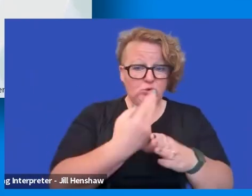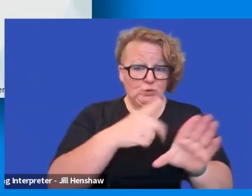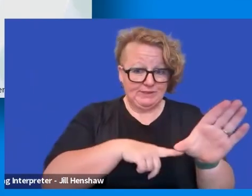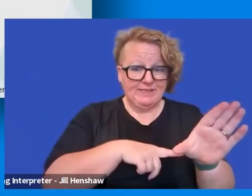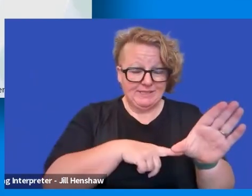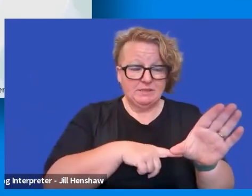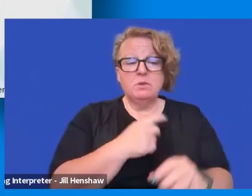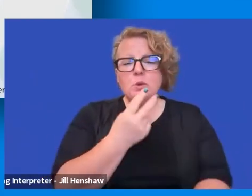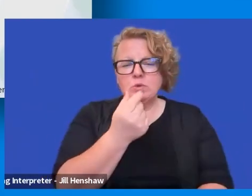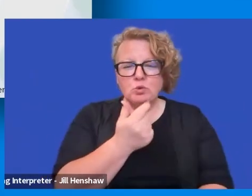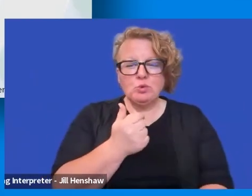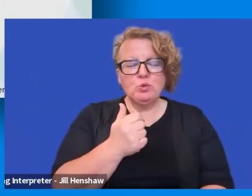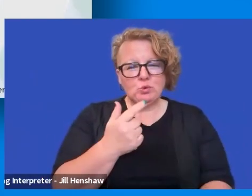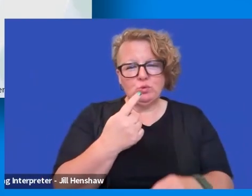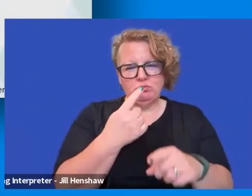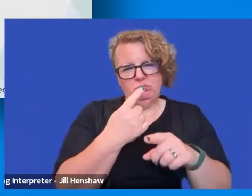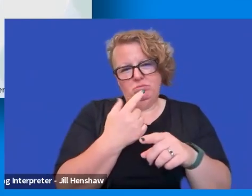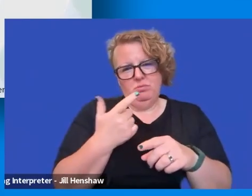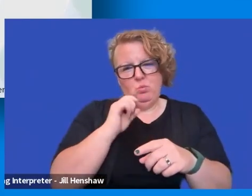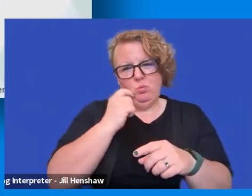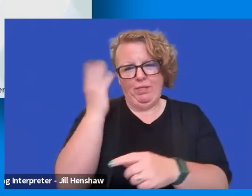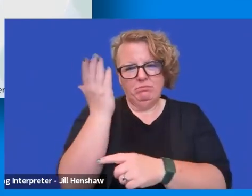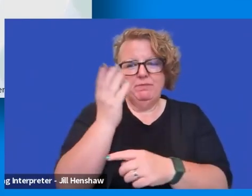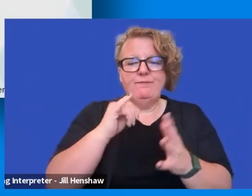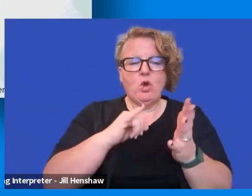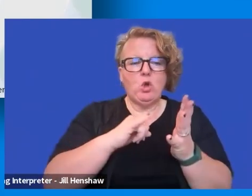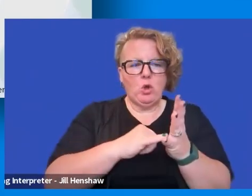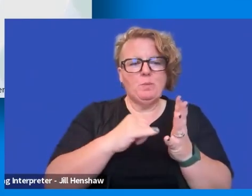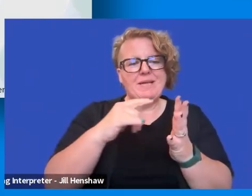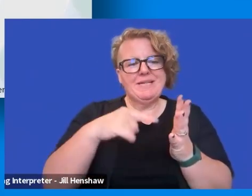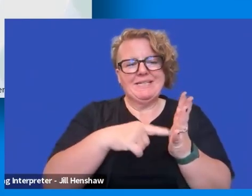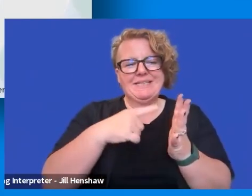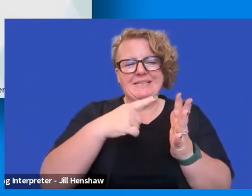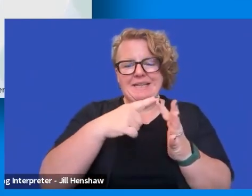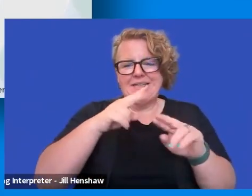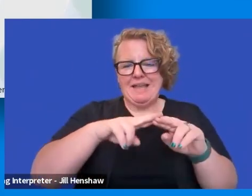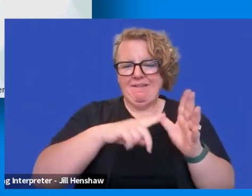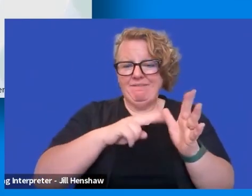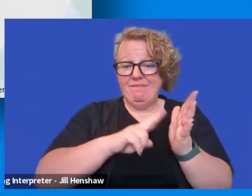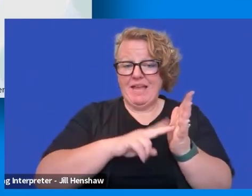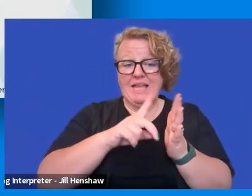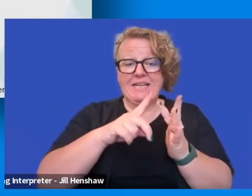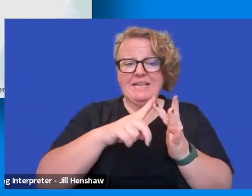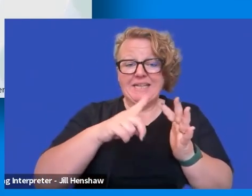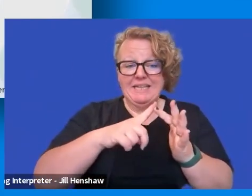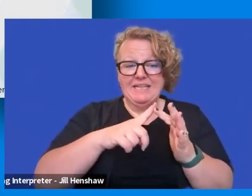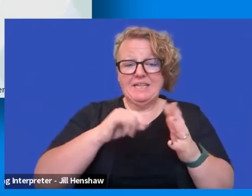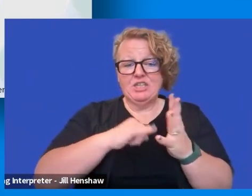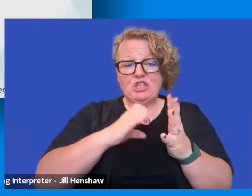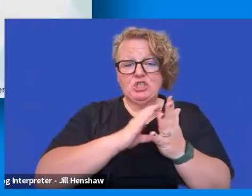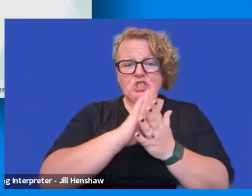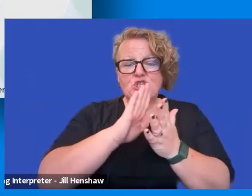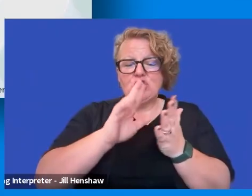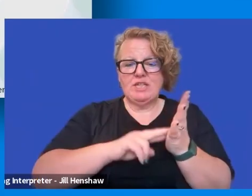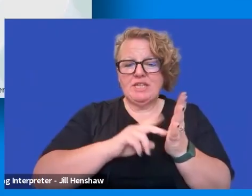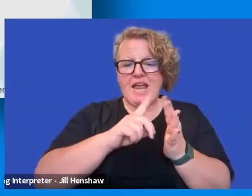hear very shortly from my colleague, Dr. Schneider, who has been the postdoc working on the project alongside Dong Lin. and then supported